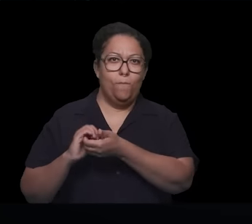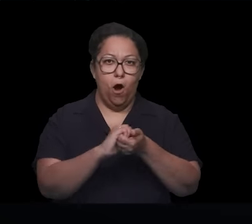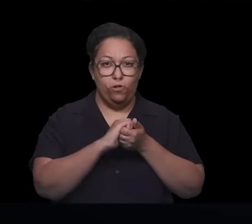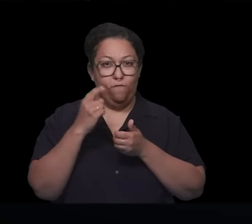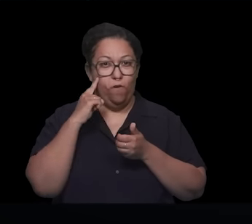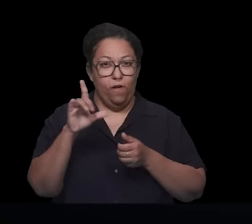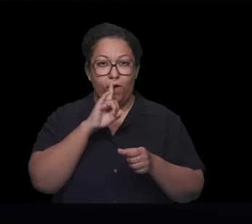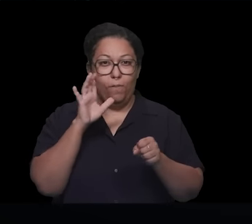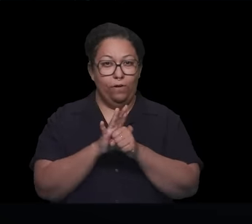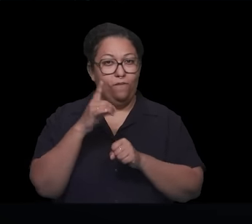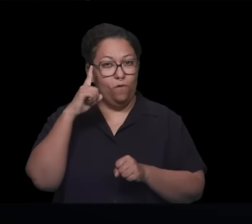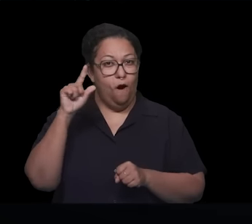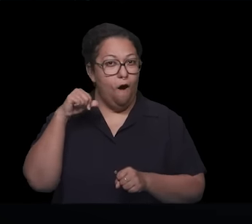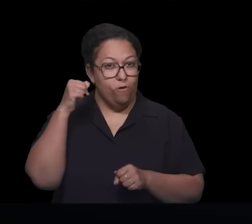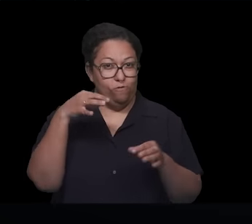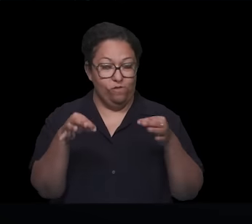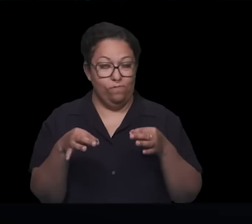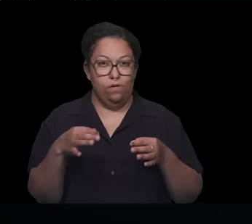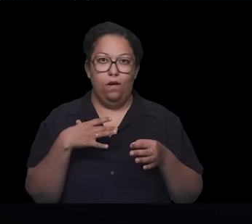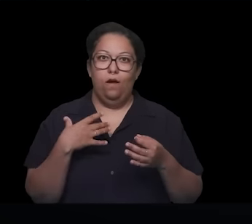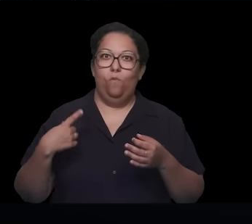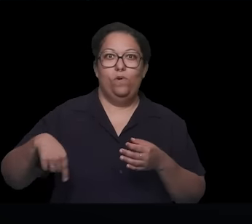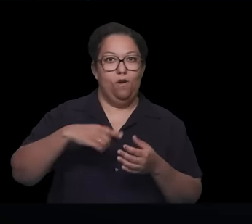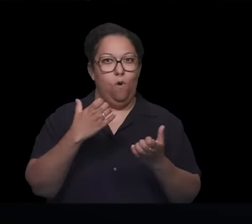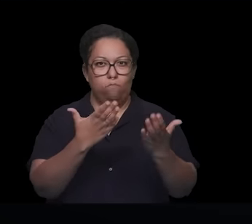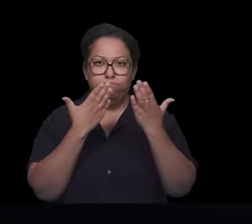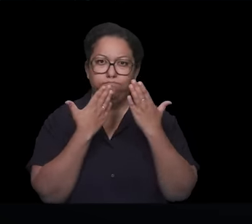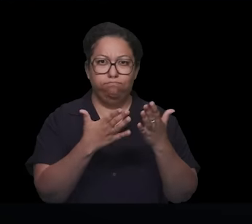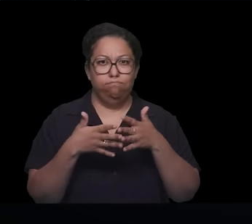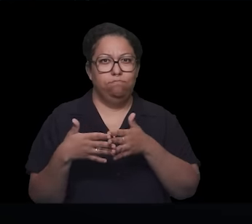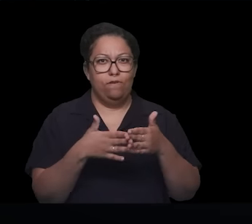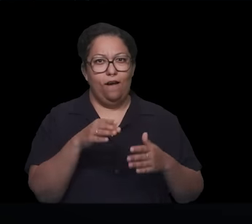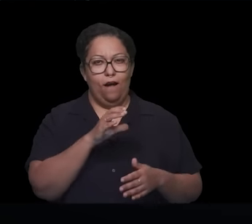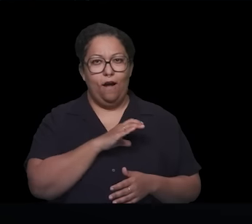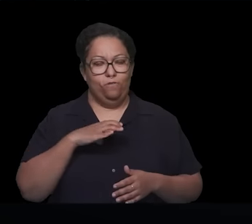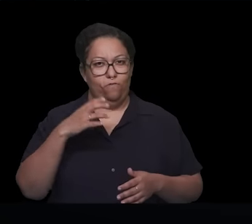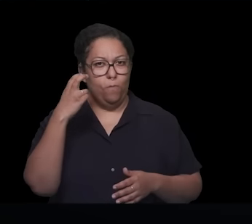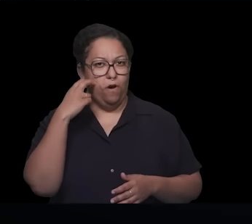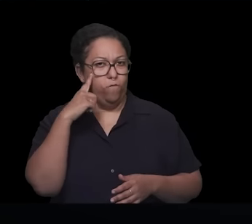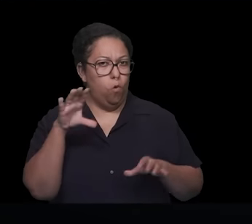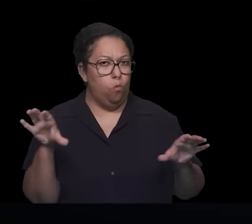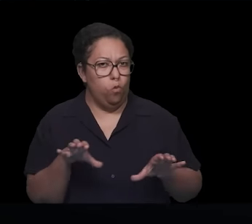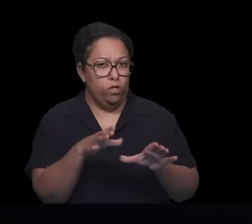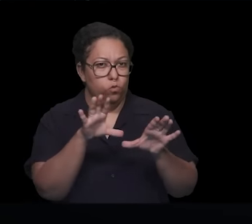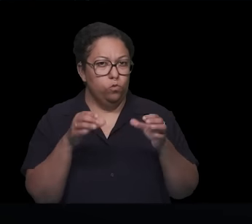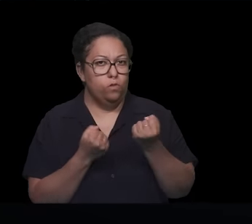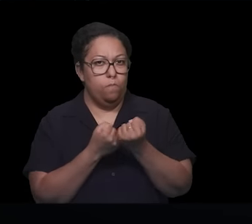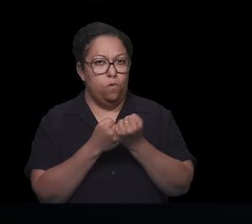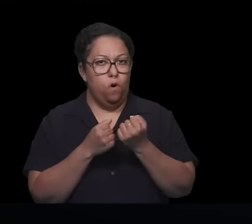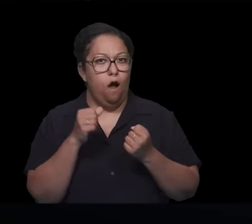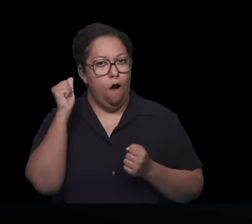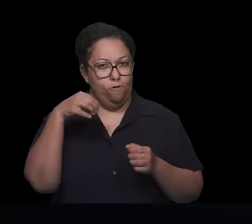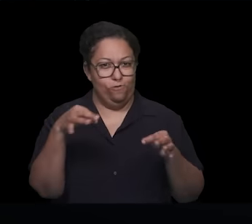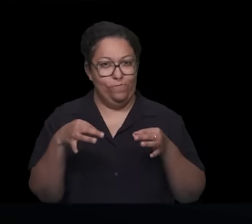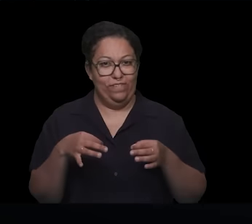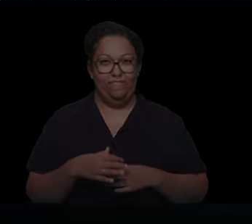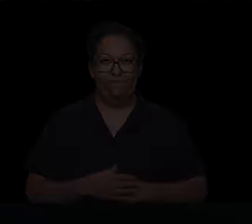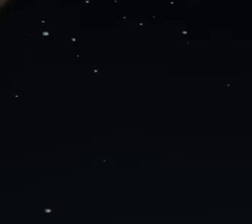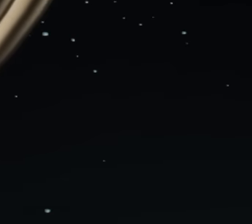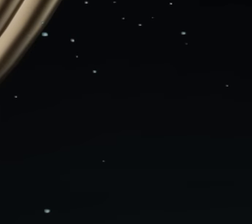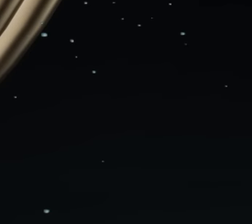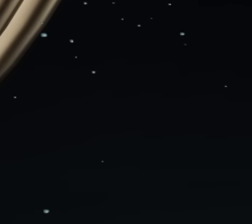talented partners for their commitment to audio description. And we all thank the American Council of the Blind for what they do to support audio